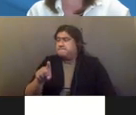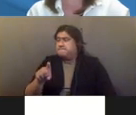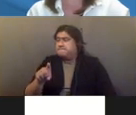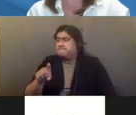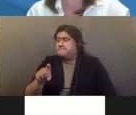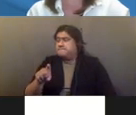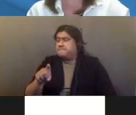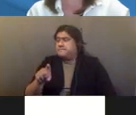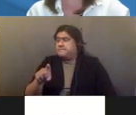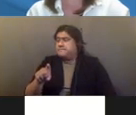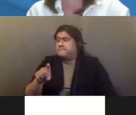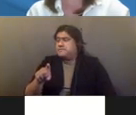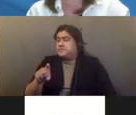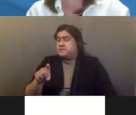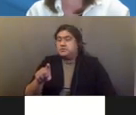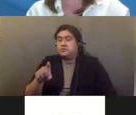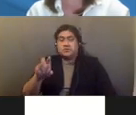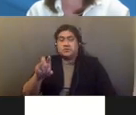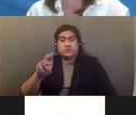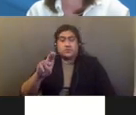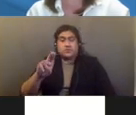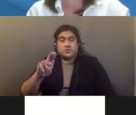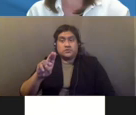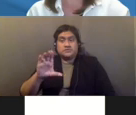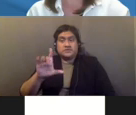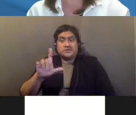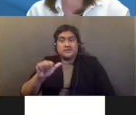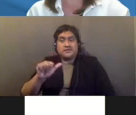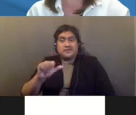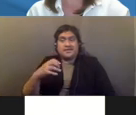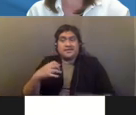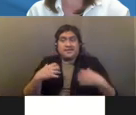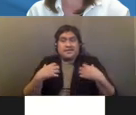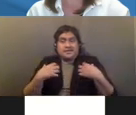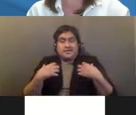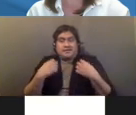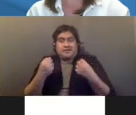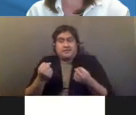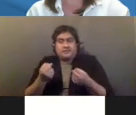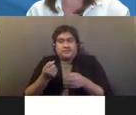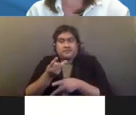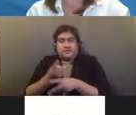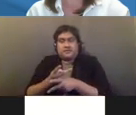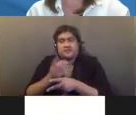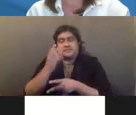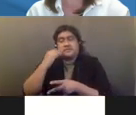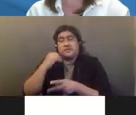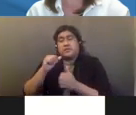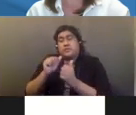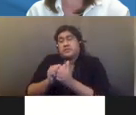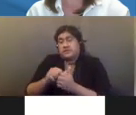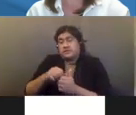What is UCLA Health experience with insurance coverage for top surgeries for kids younger than